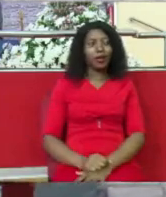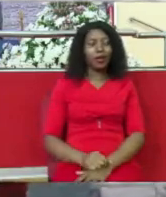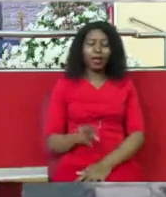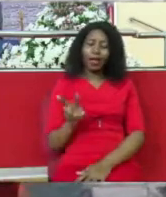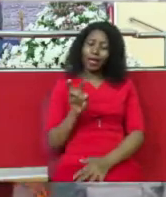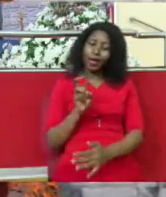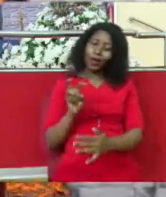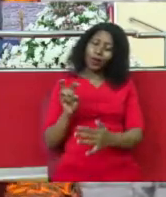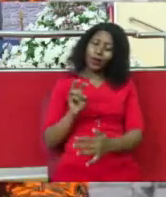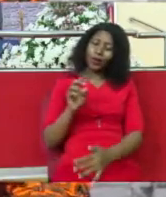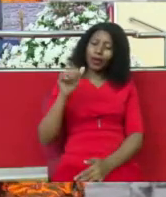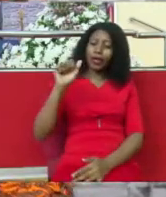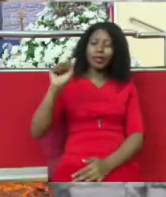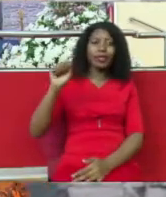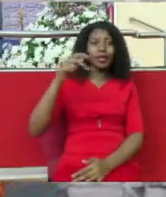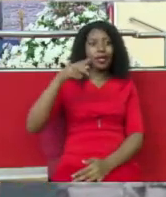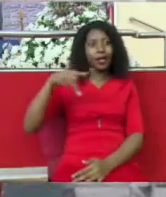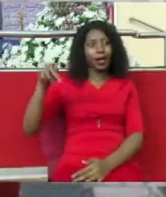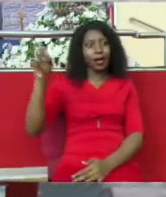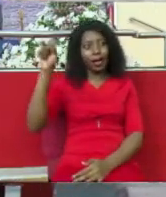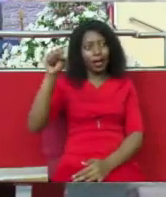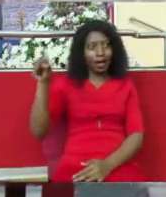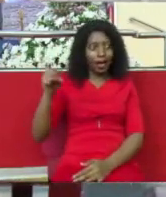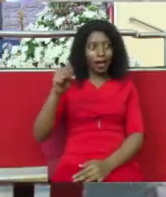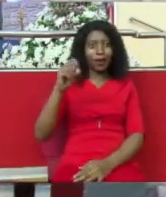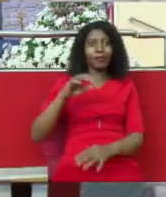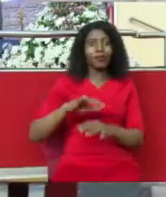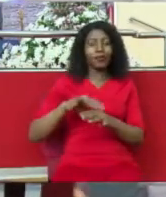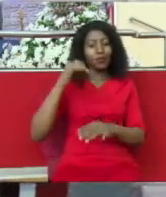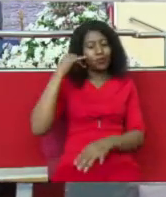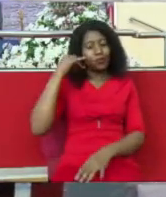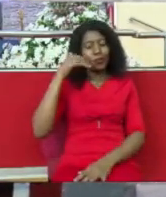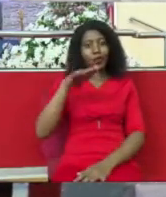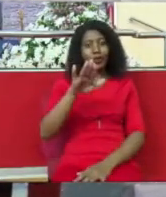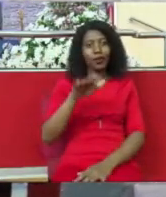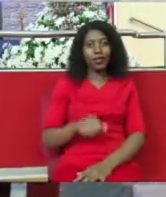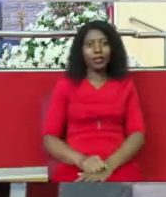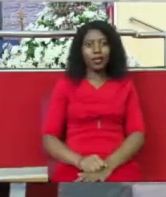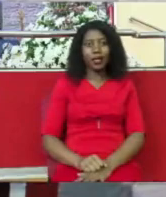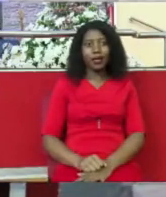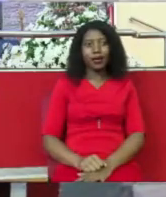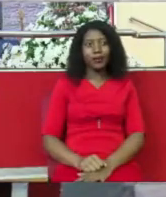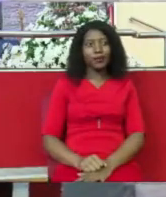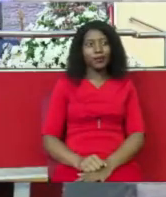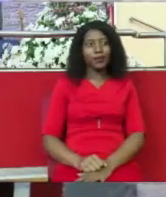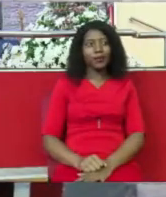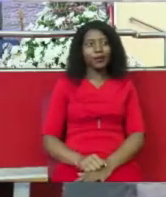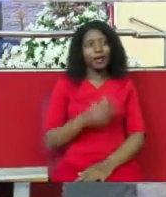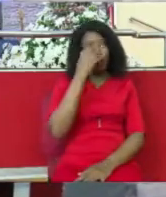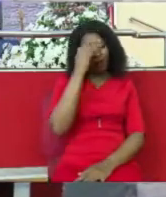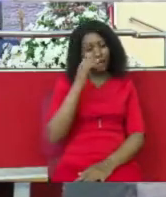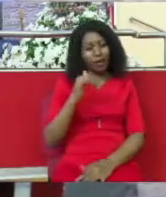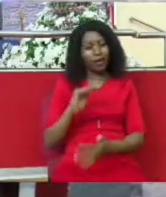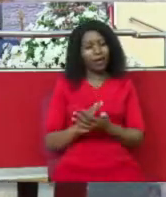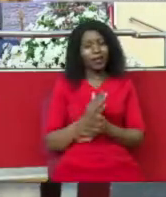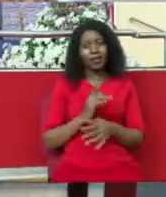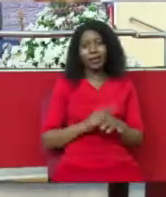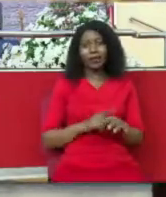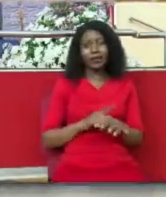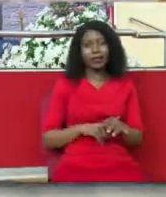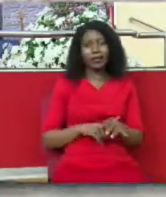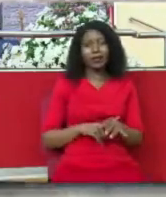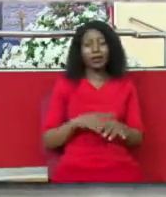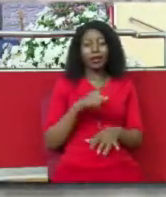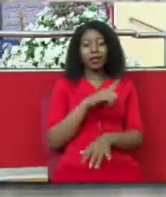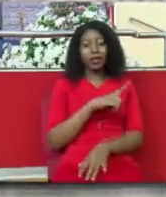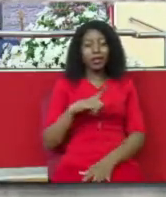hizo apps ziko hapo. Look at the apps that are there. Bwana asifiwe. Because there are times when the Lord